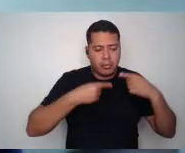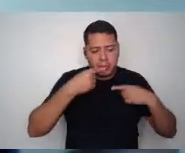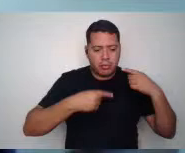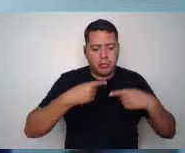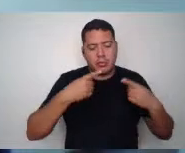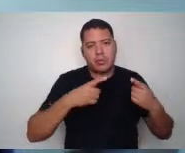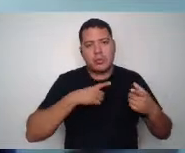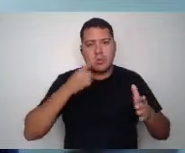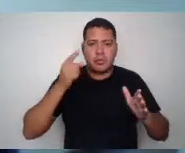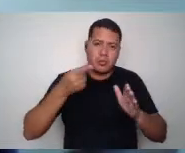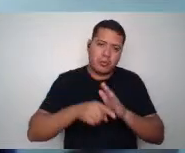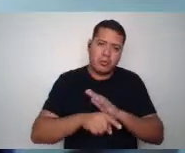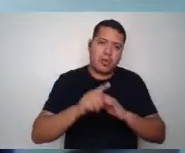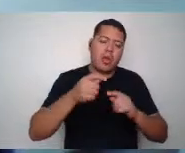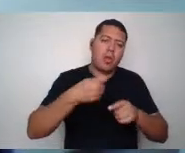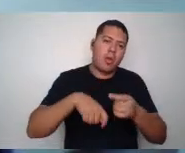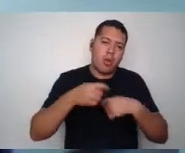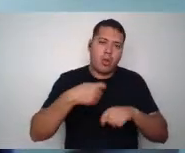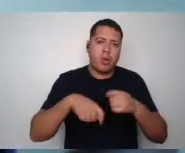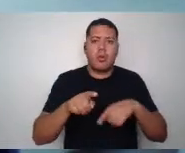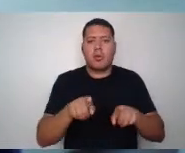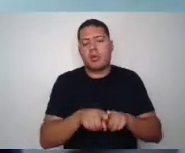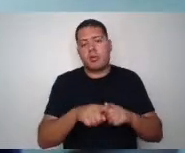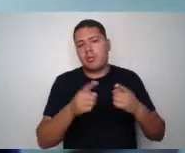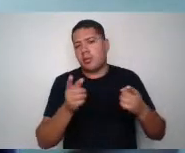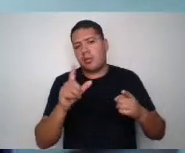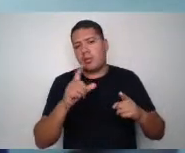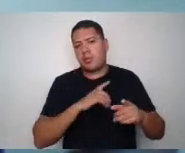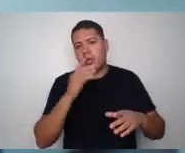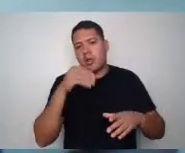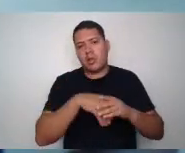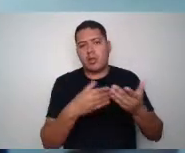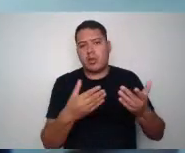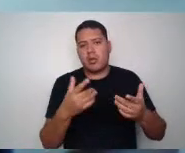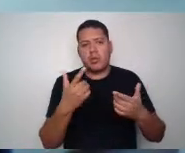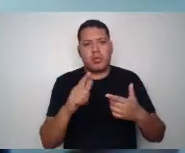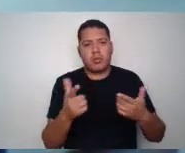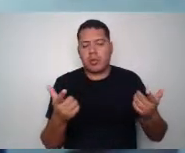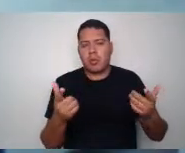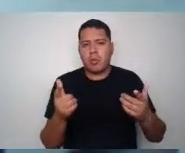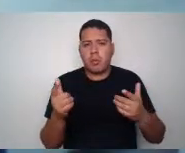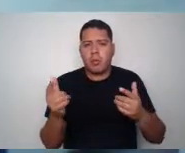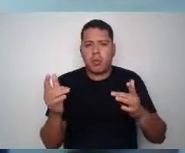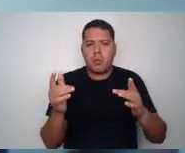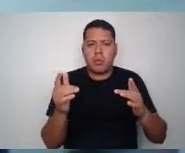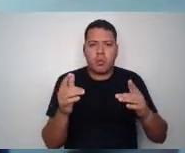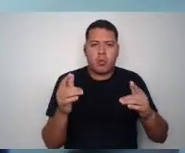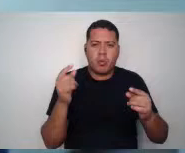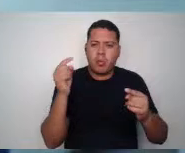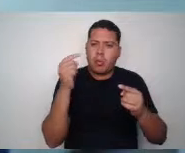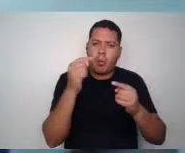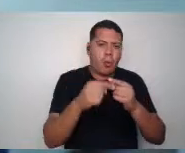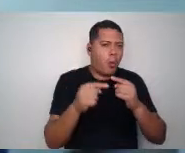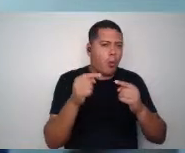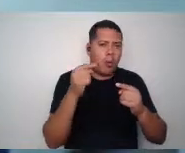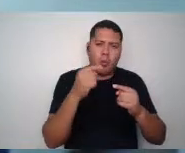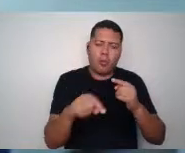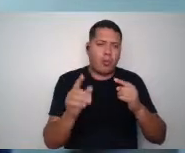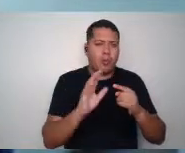And a speech that is purely economical and is not in harmony with